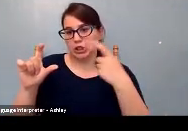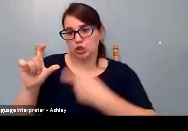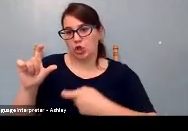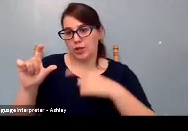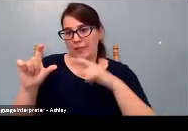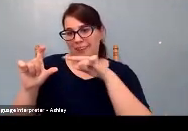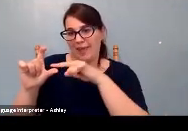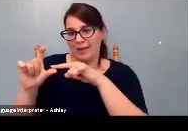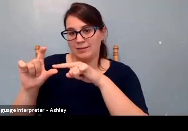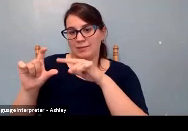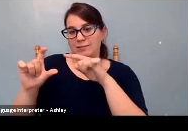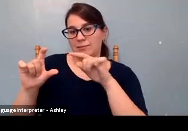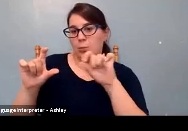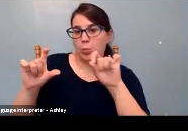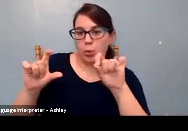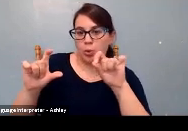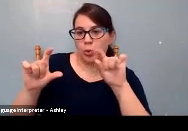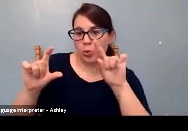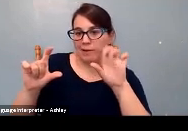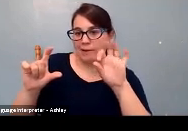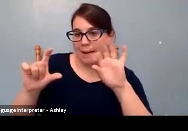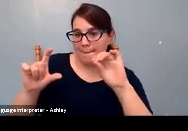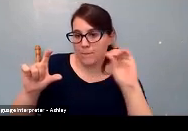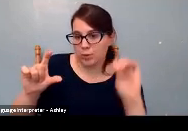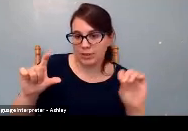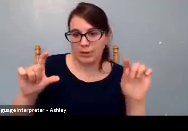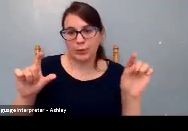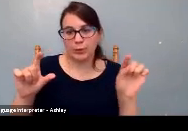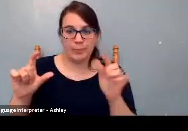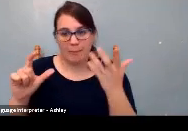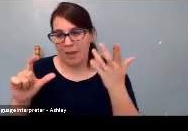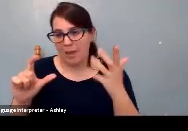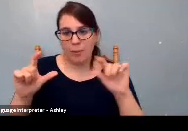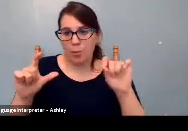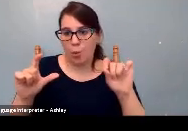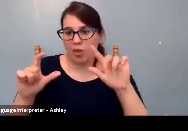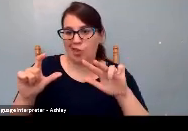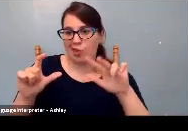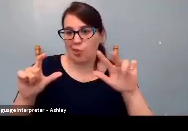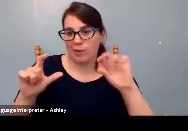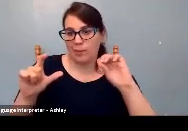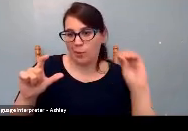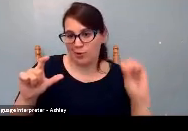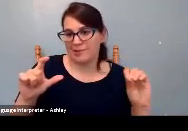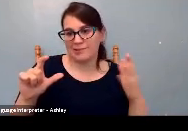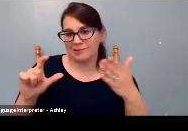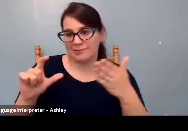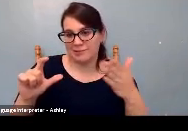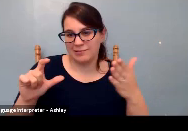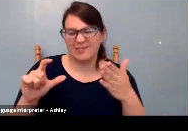and 0.33%. And this is very comparable to the college savings.